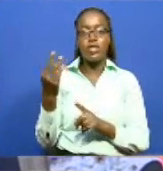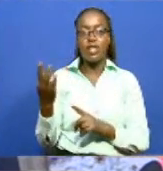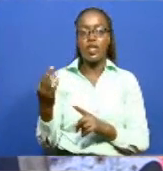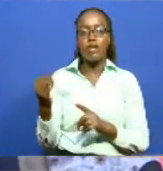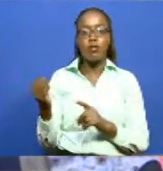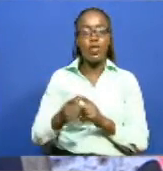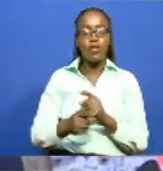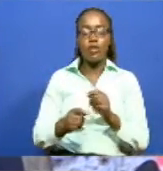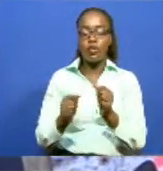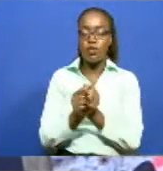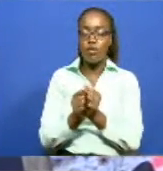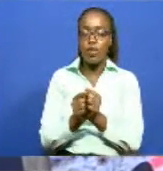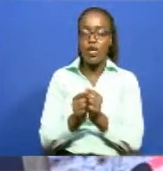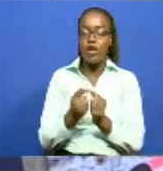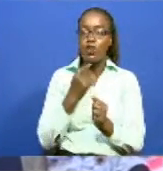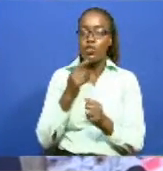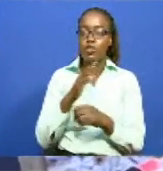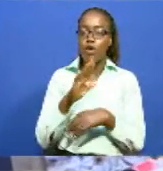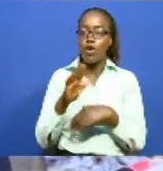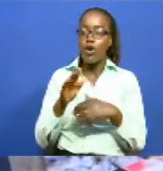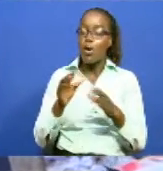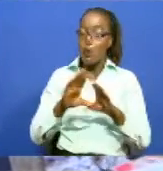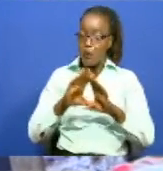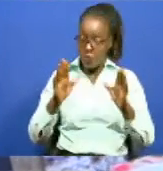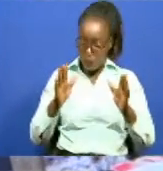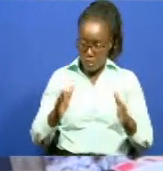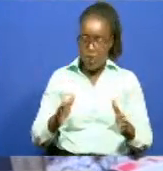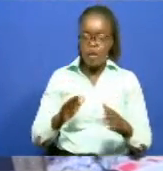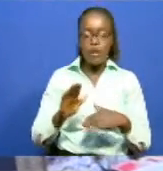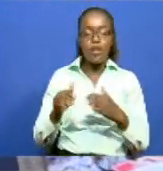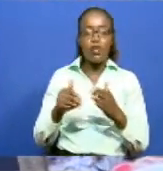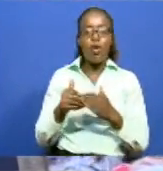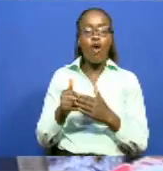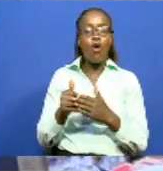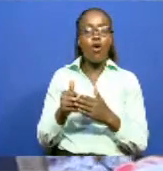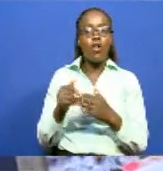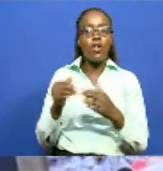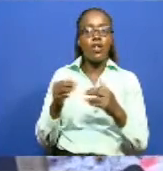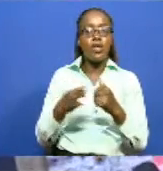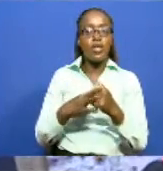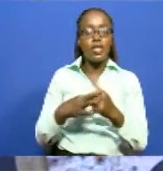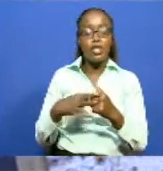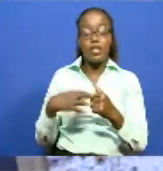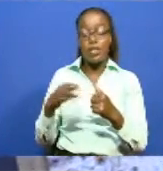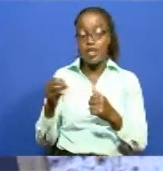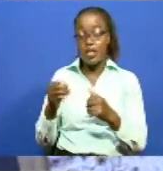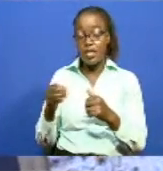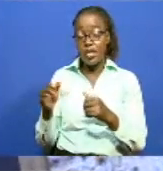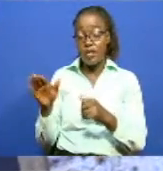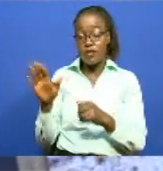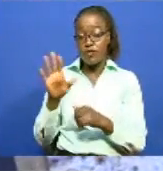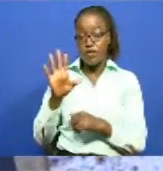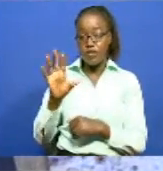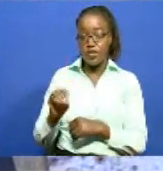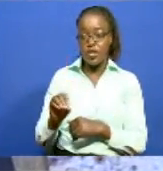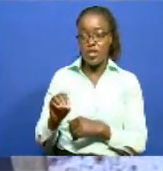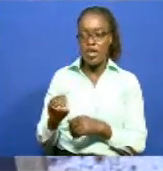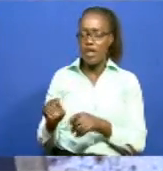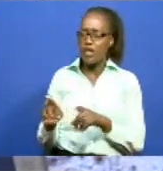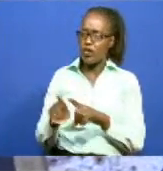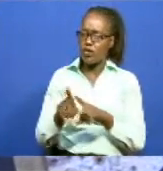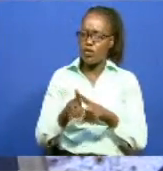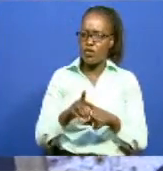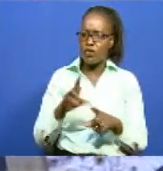bed capacity to 850. And in addition, we are working on Karato